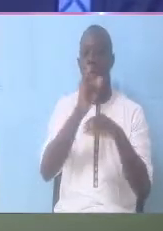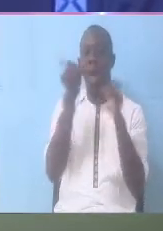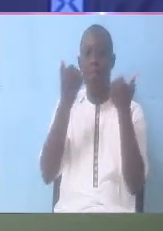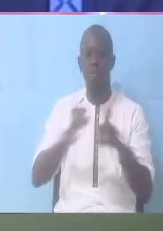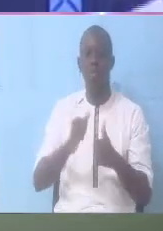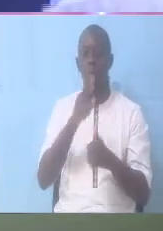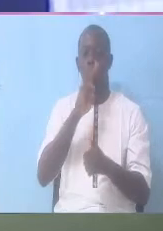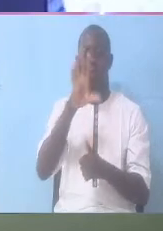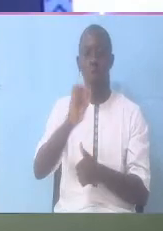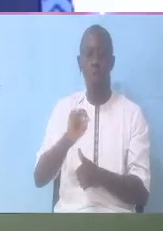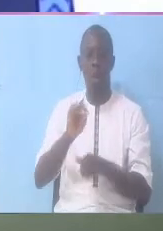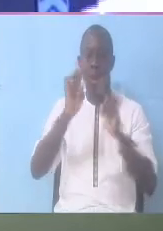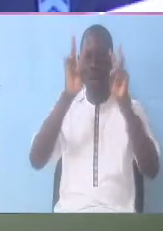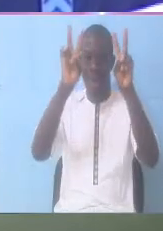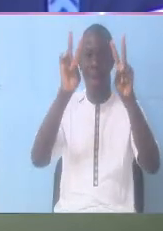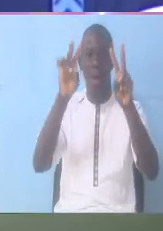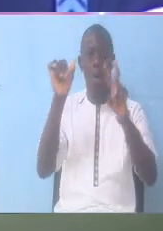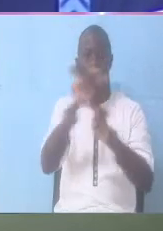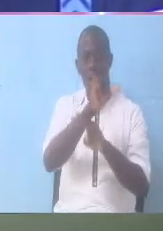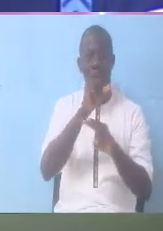by Yaya Jammeh.